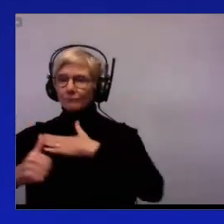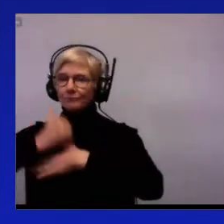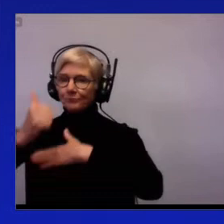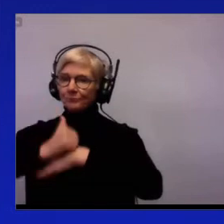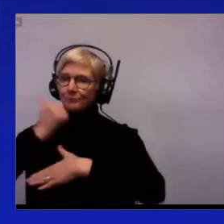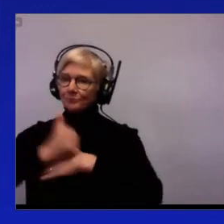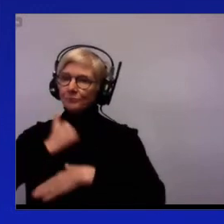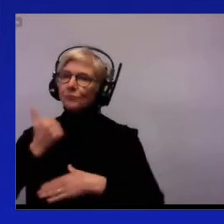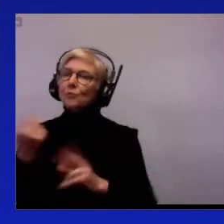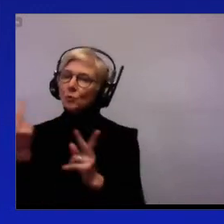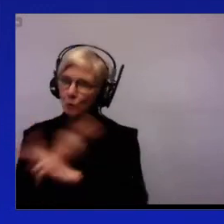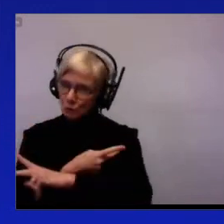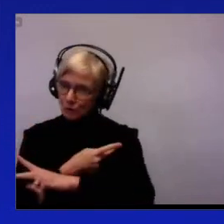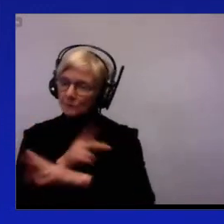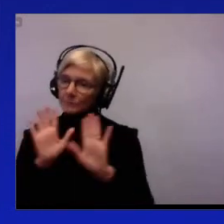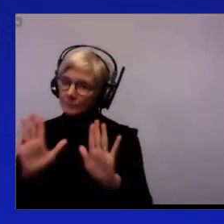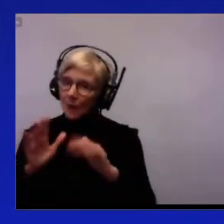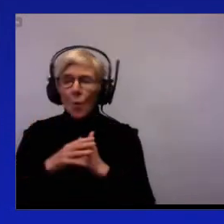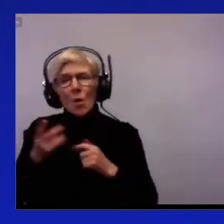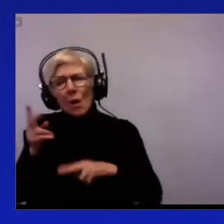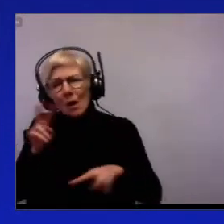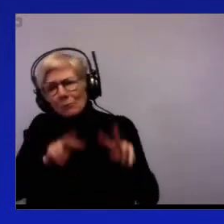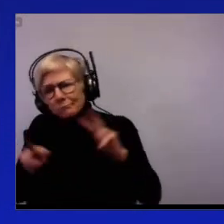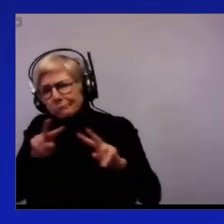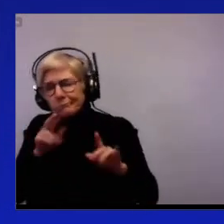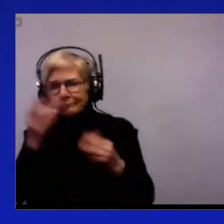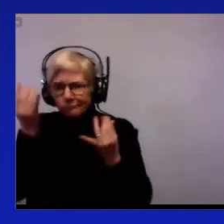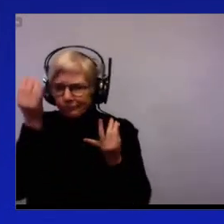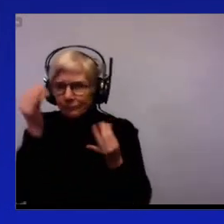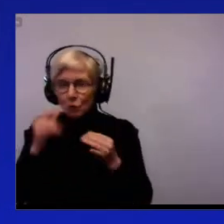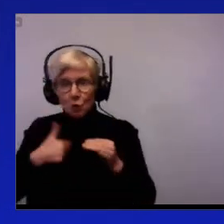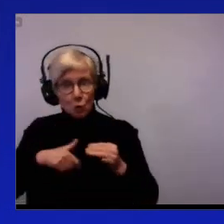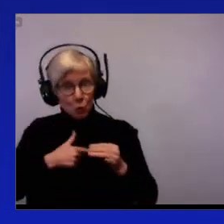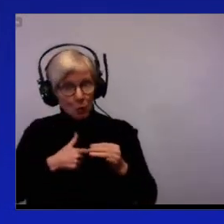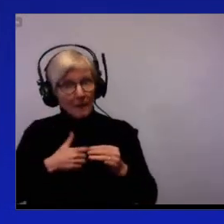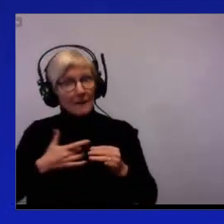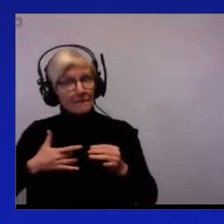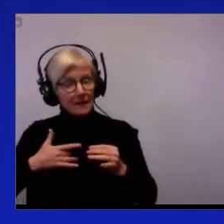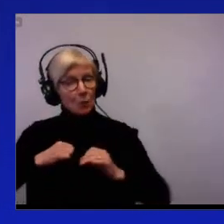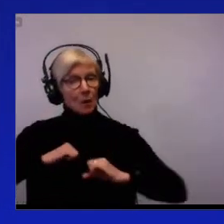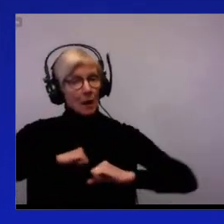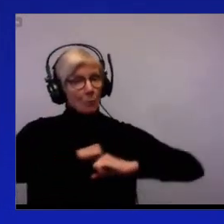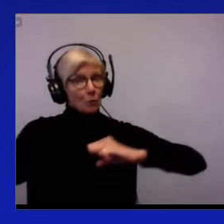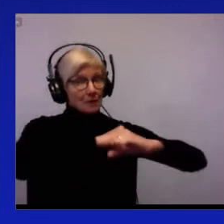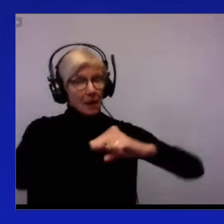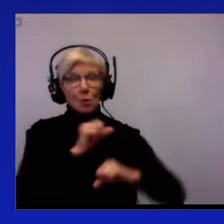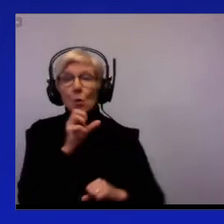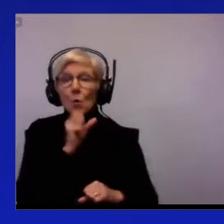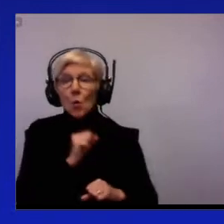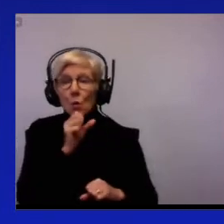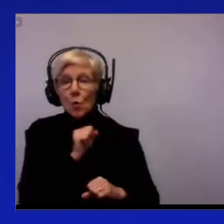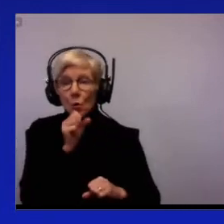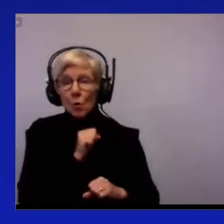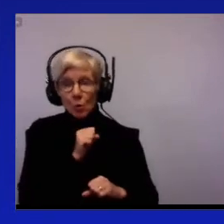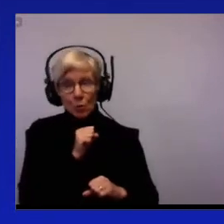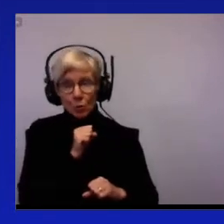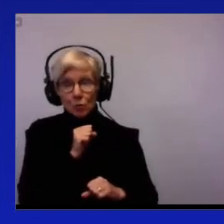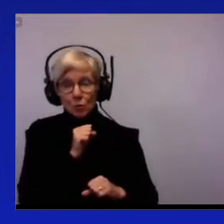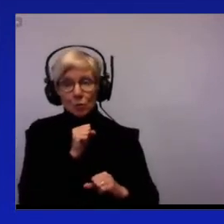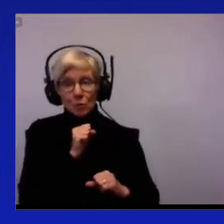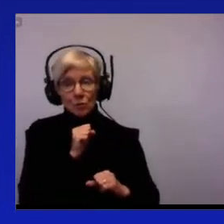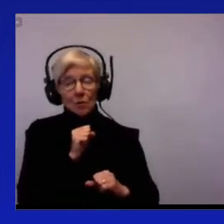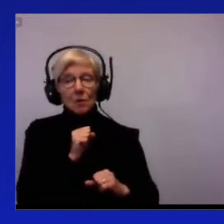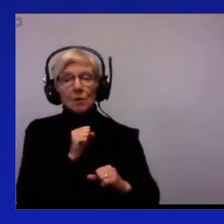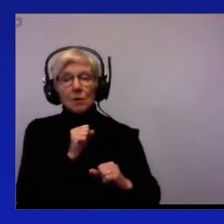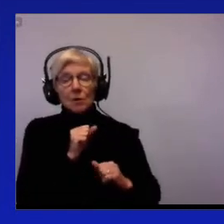will evaluate whether we have enough protection of older adults to prevent hospitalizations and